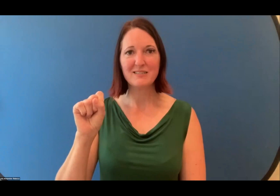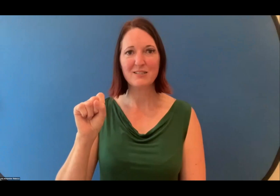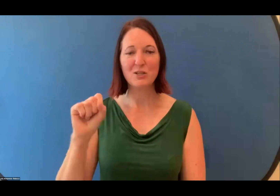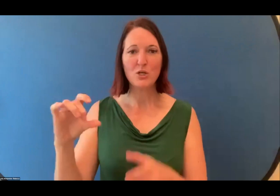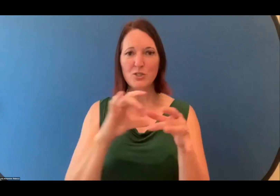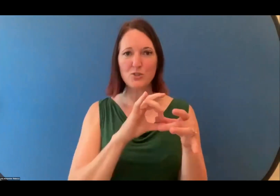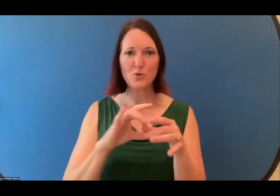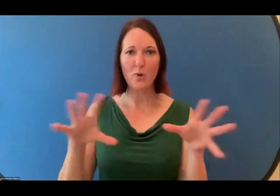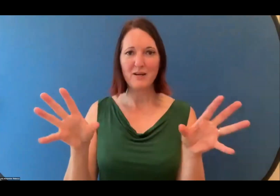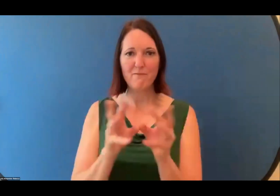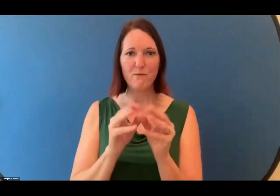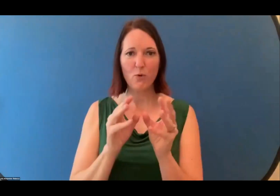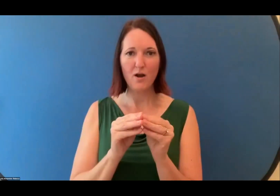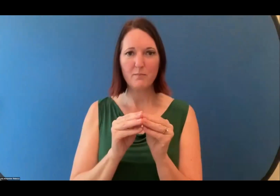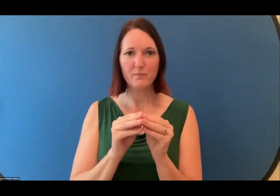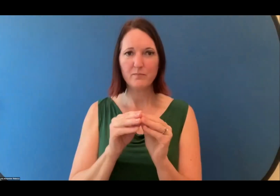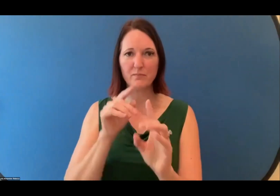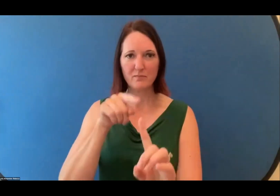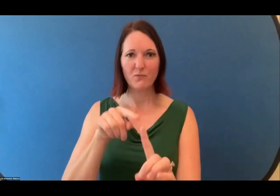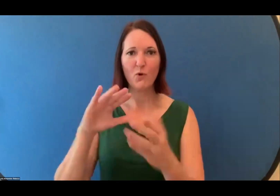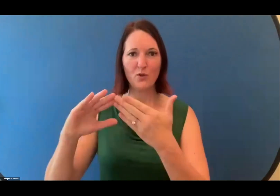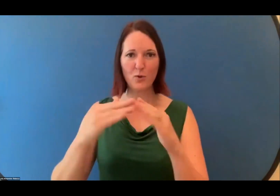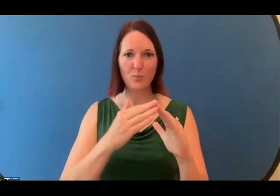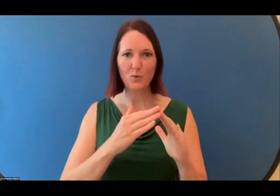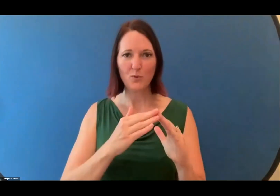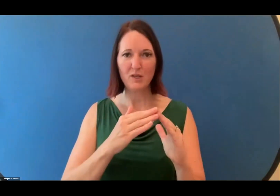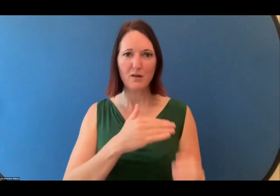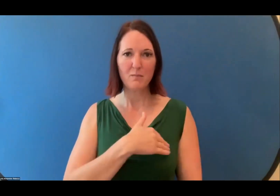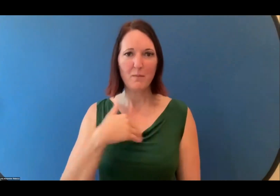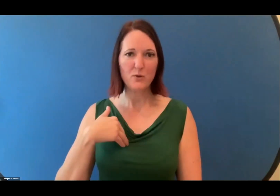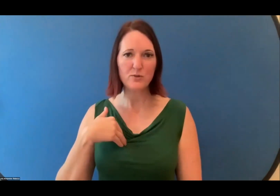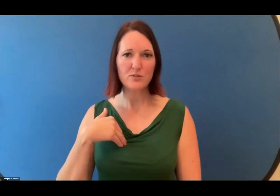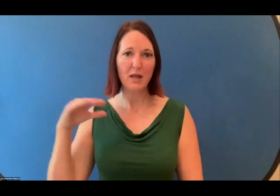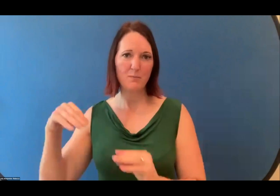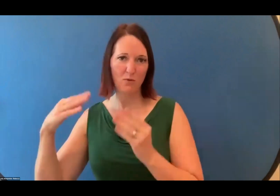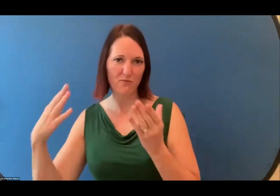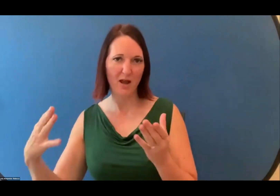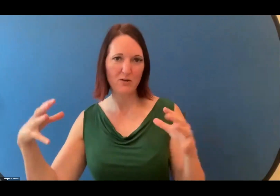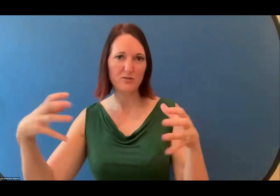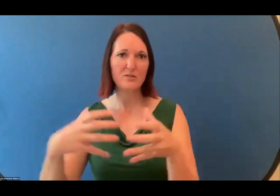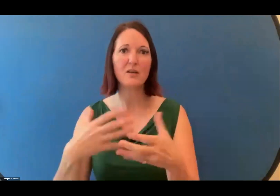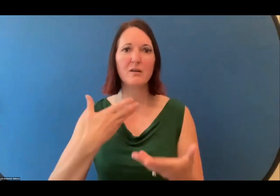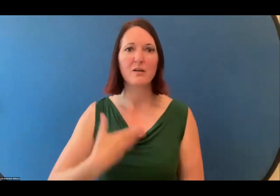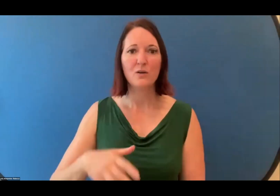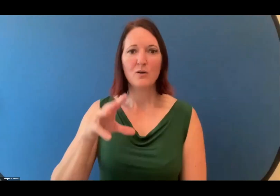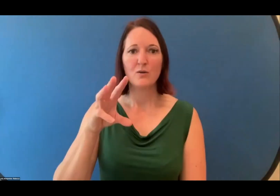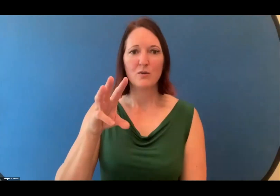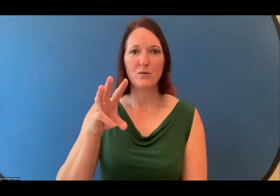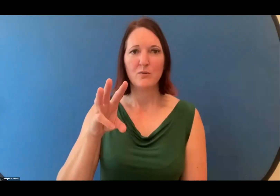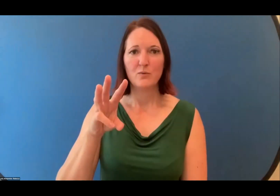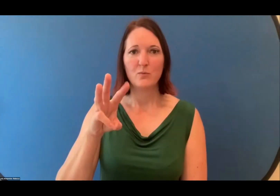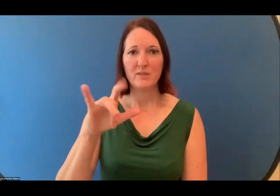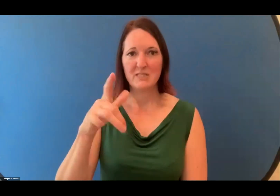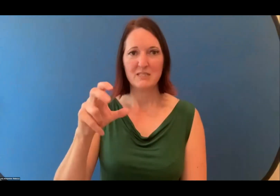Joint Forum for our community members as well as our providers. I'm Winslow Woodland, Deputy